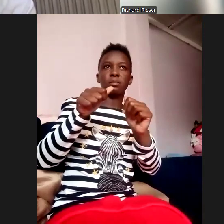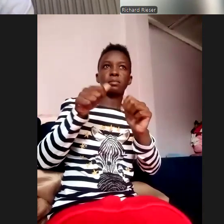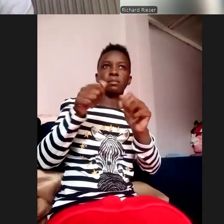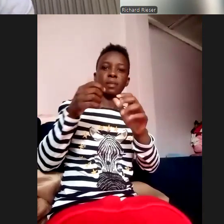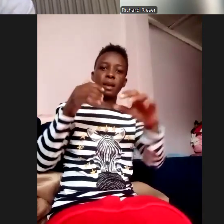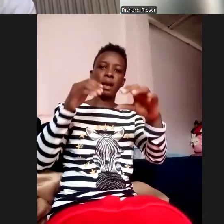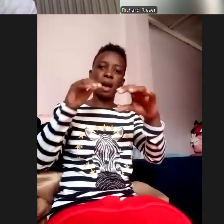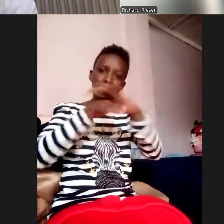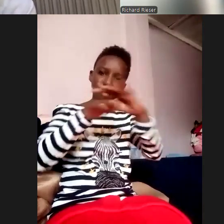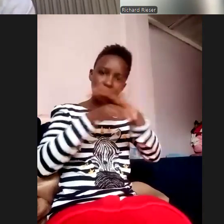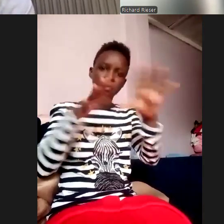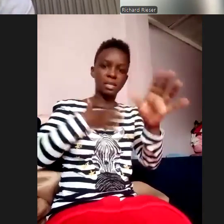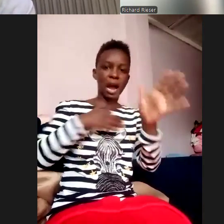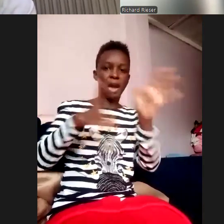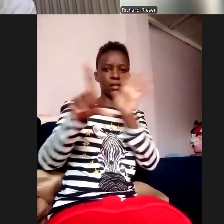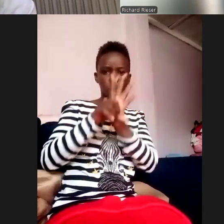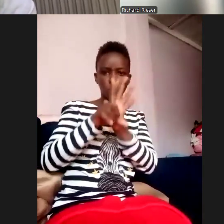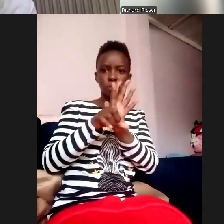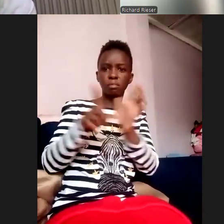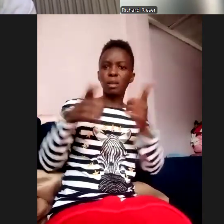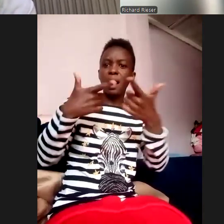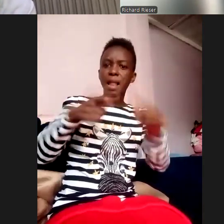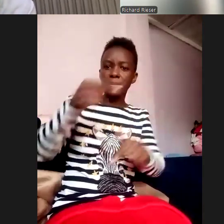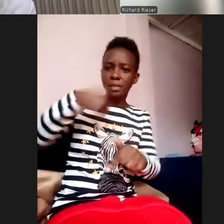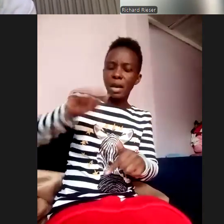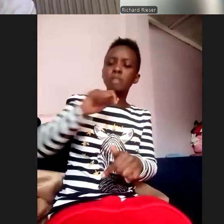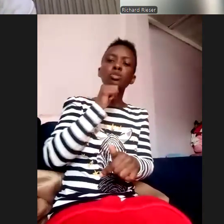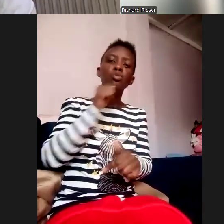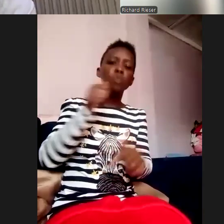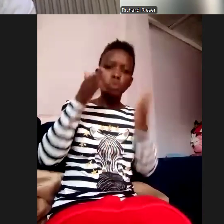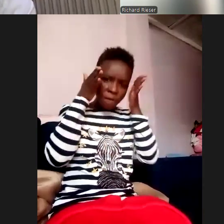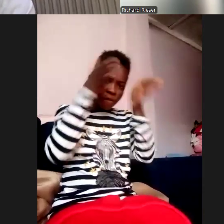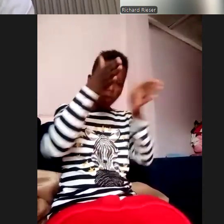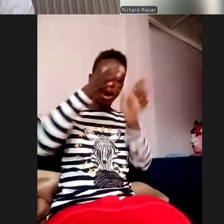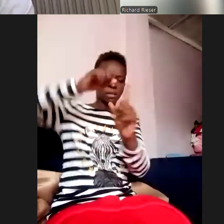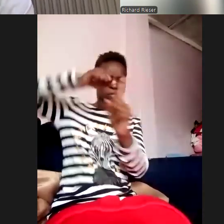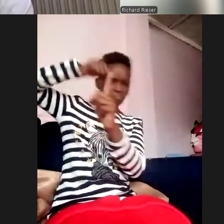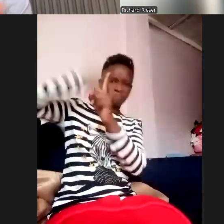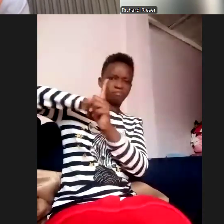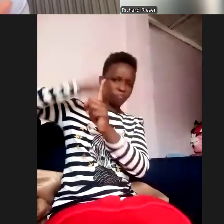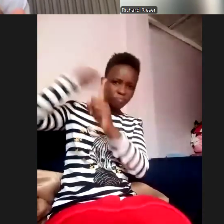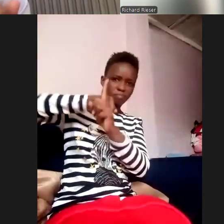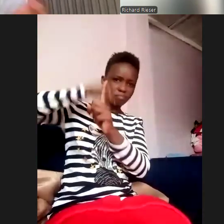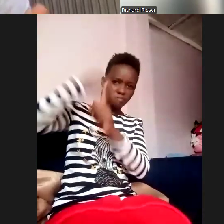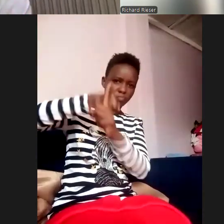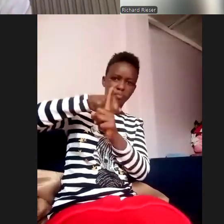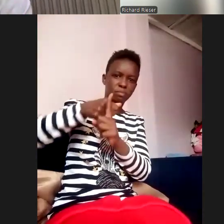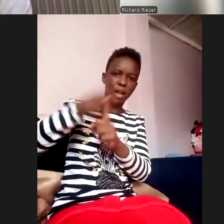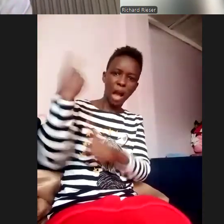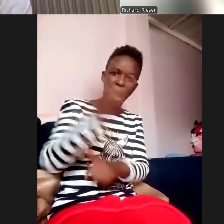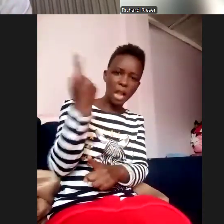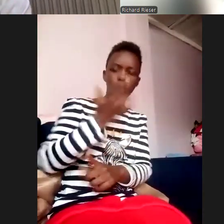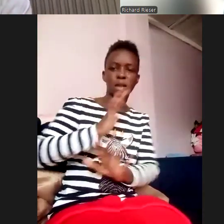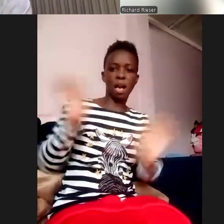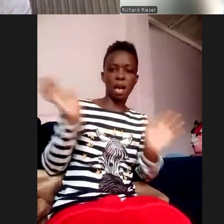for people with disability. But when you talk about accessibility to the law of when we are trying to make sure the laws of